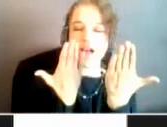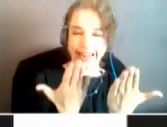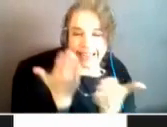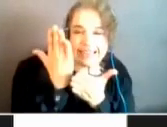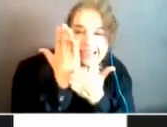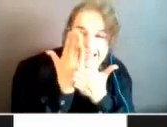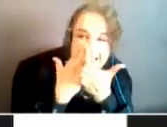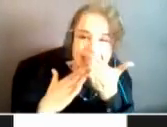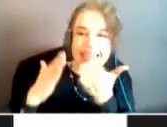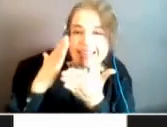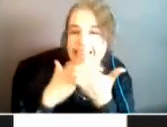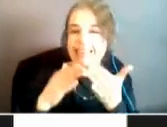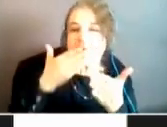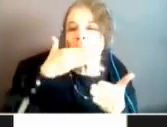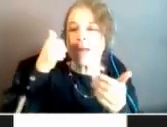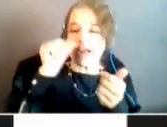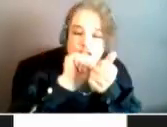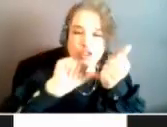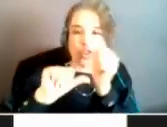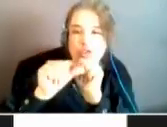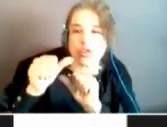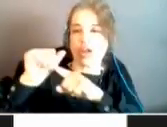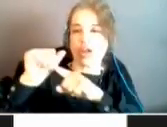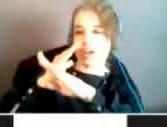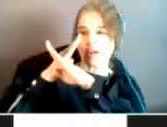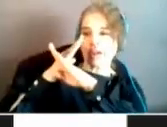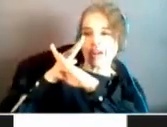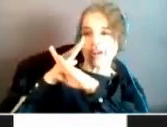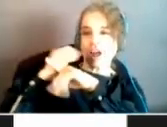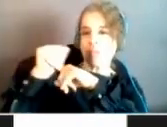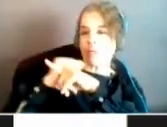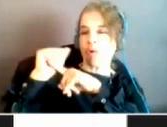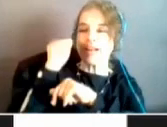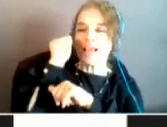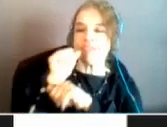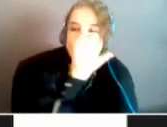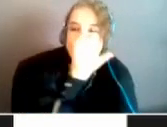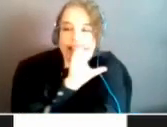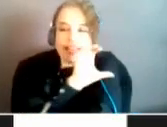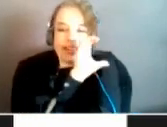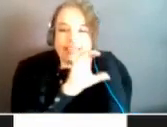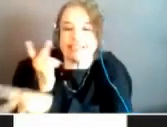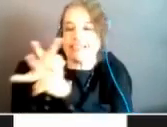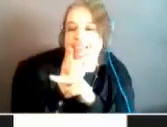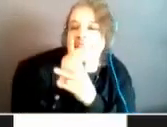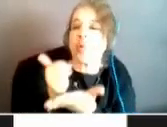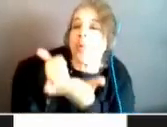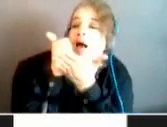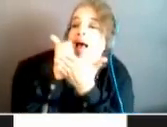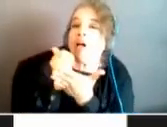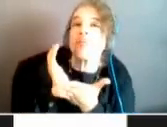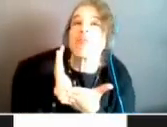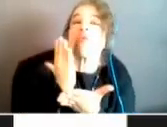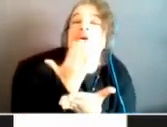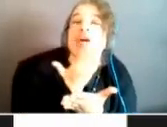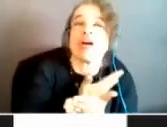some best suicide prevention practices to everyday clinical care. But I think it also just helps us